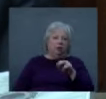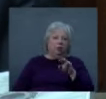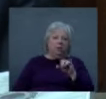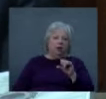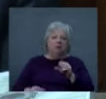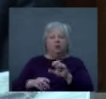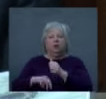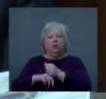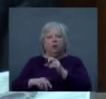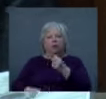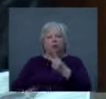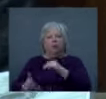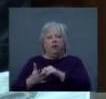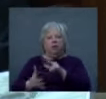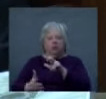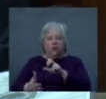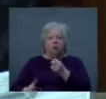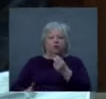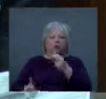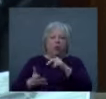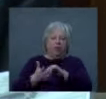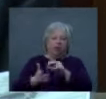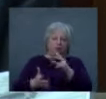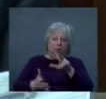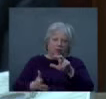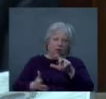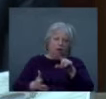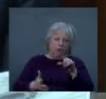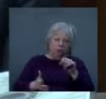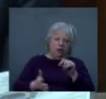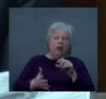at 12,300, 12,320, and